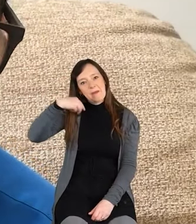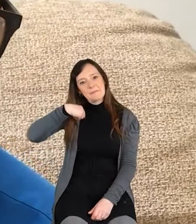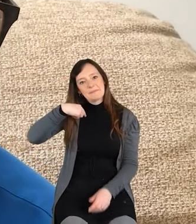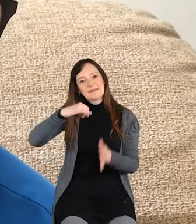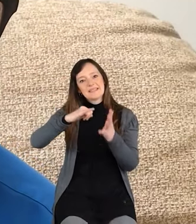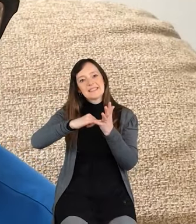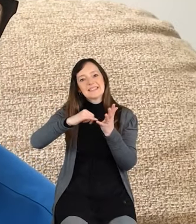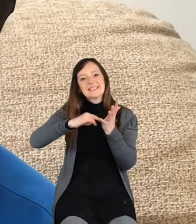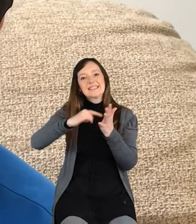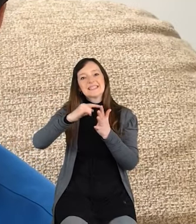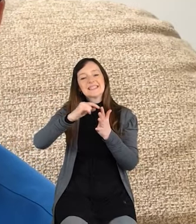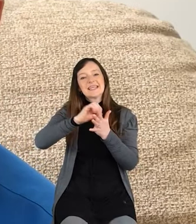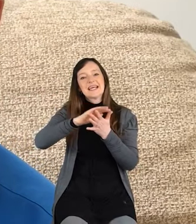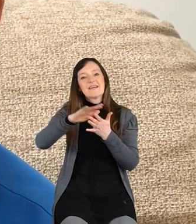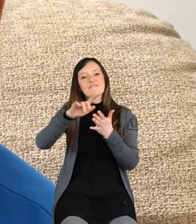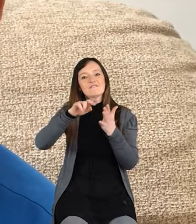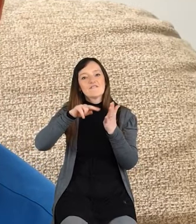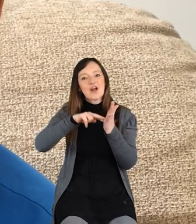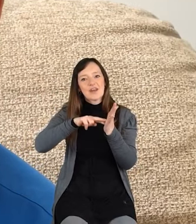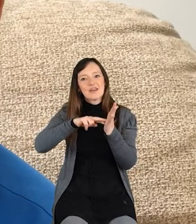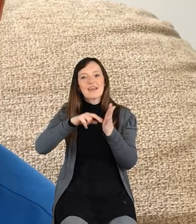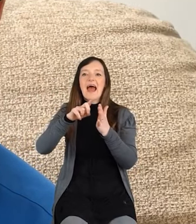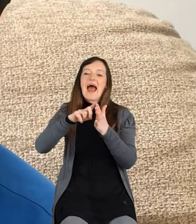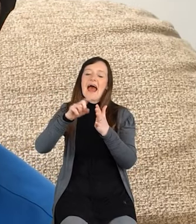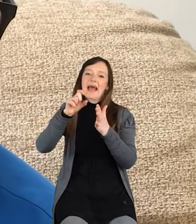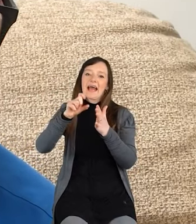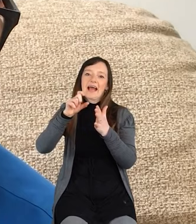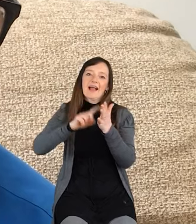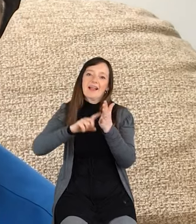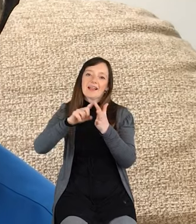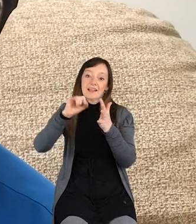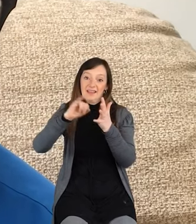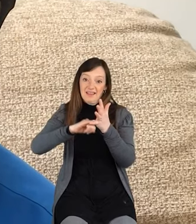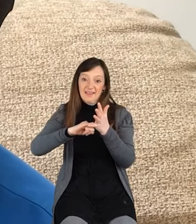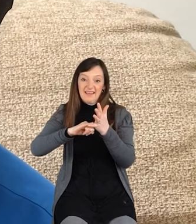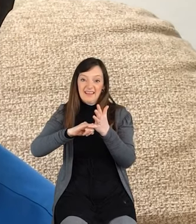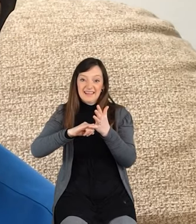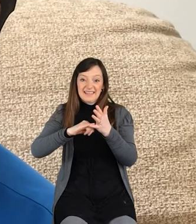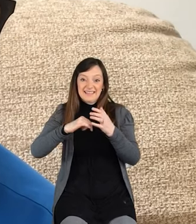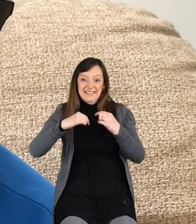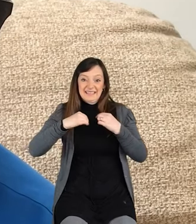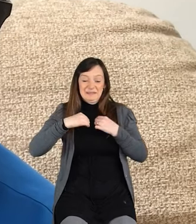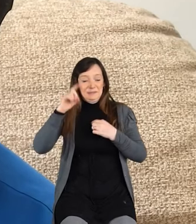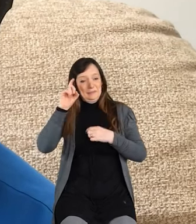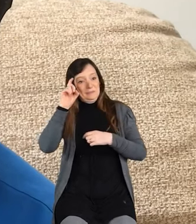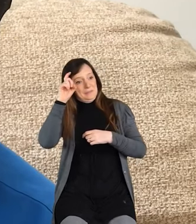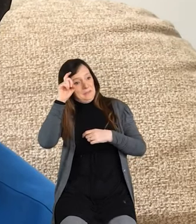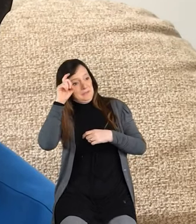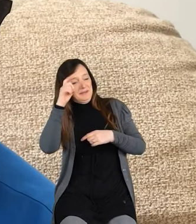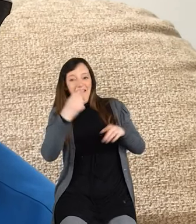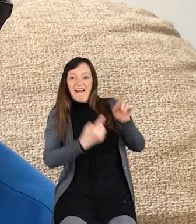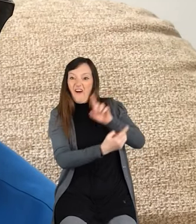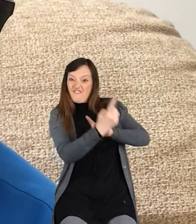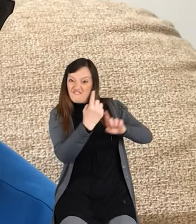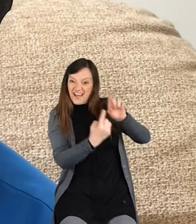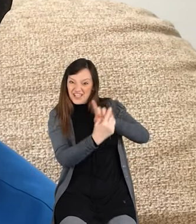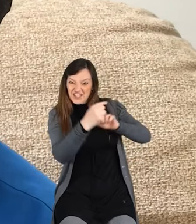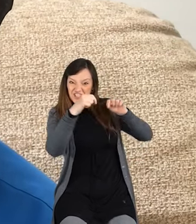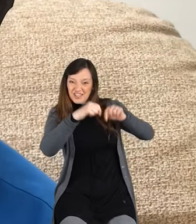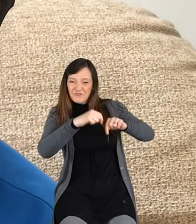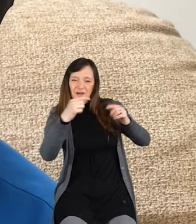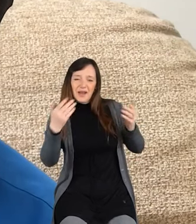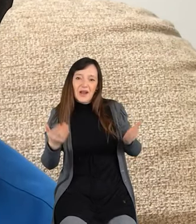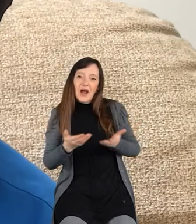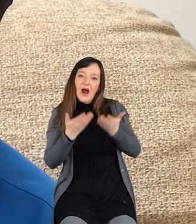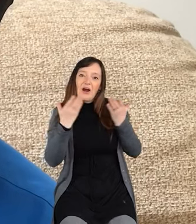Hi, my name is Stephen Eccles. I find the Keswick Convention